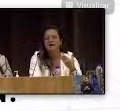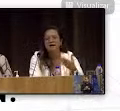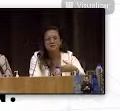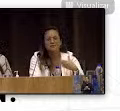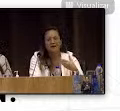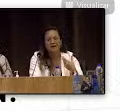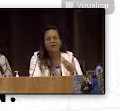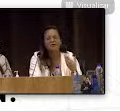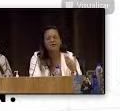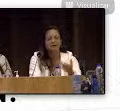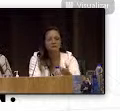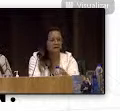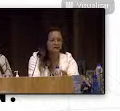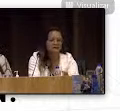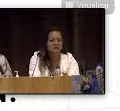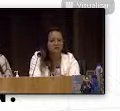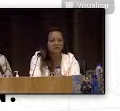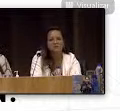hospital